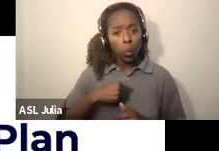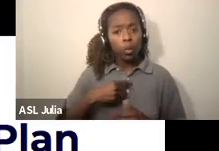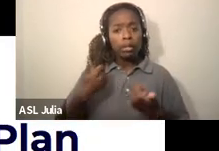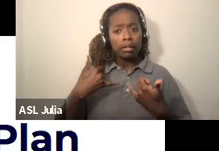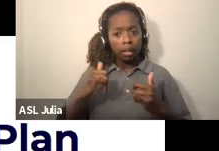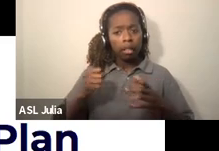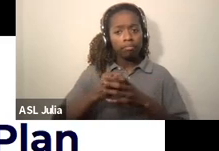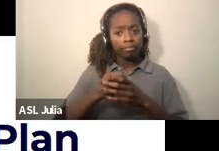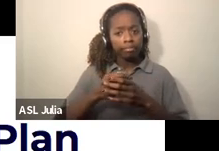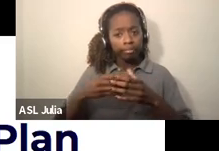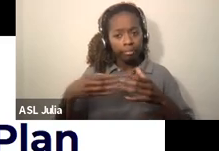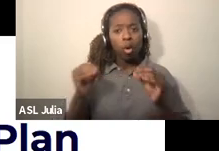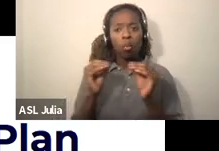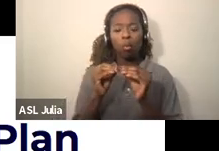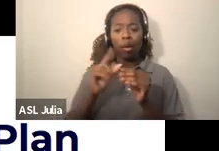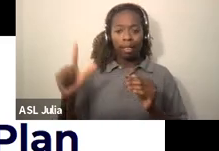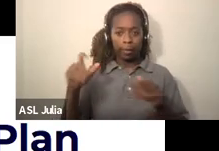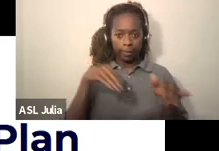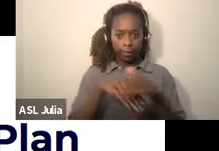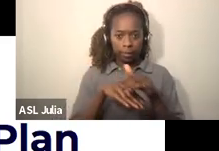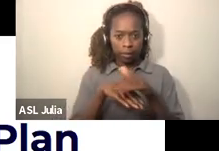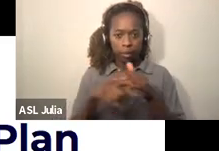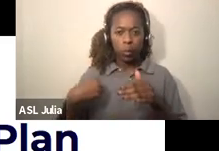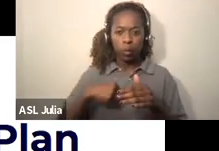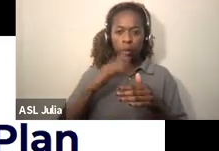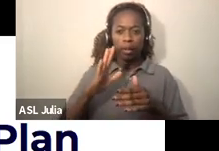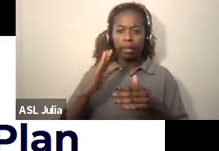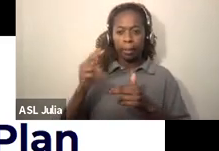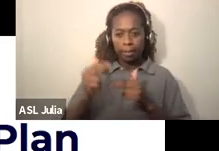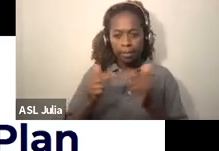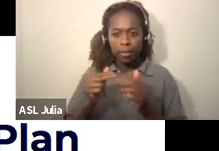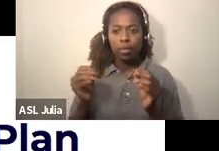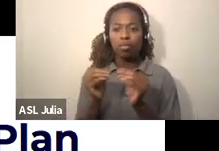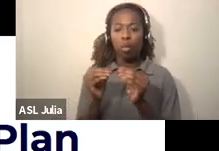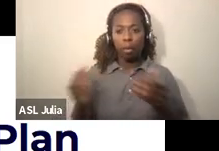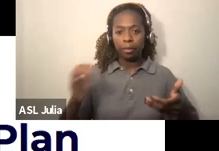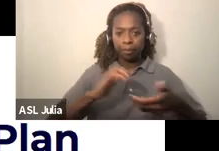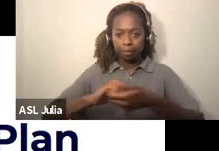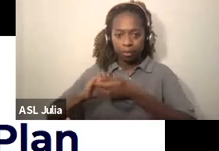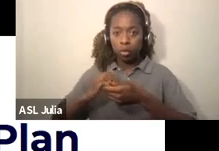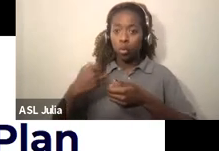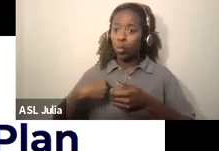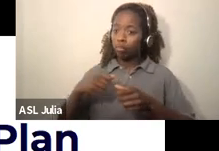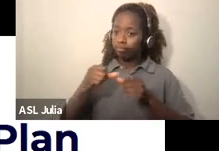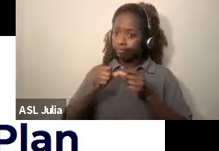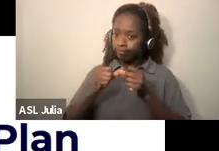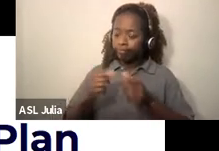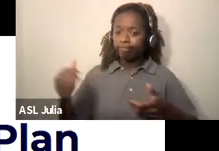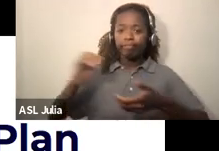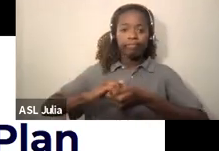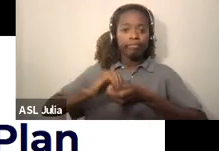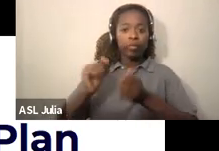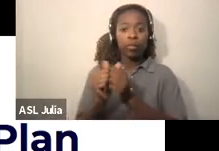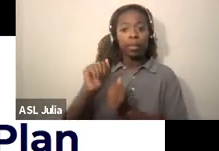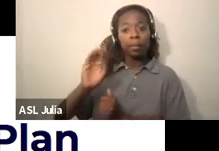access we will build on current programming and partnerships we continue to have a strong collaboration with boston public library that